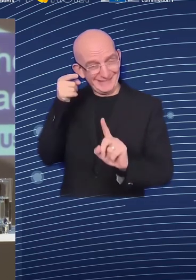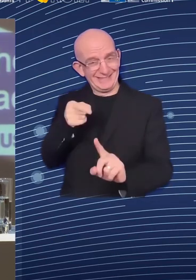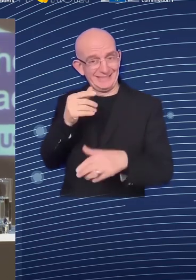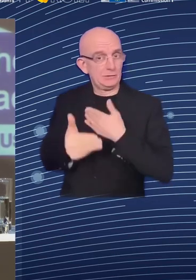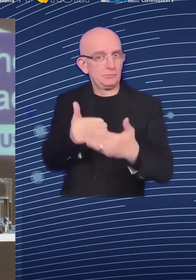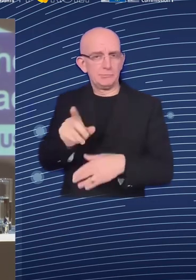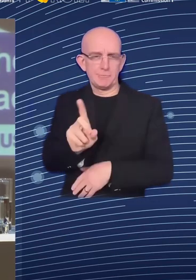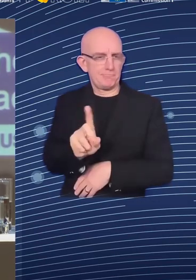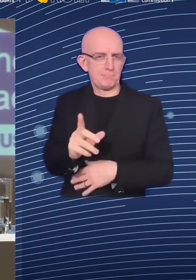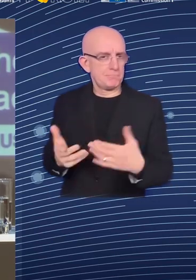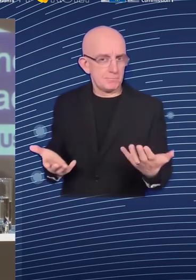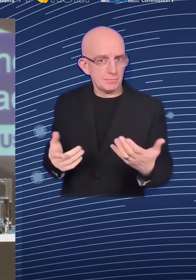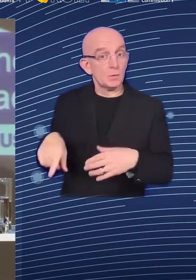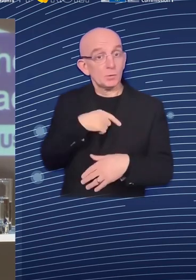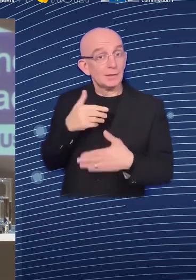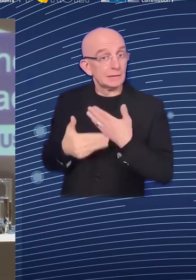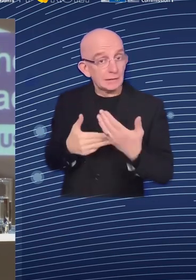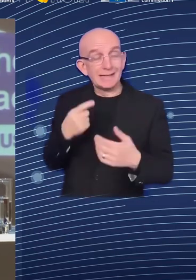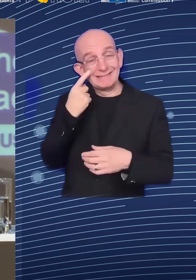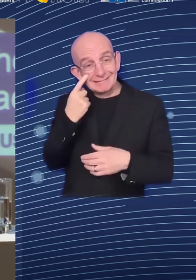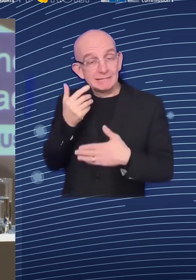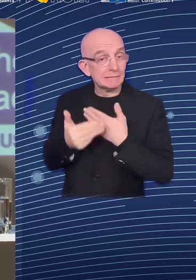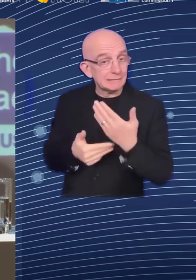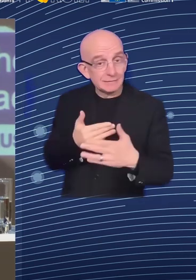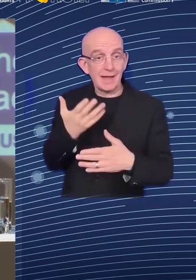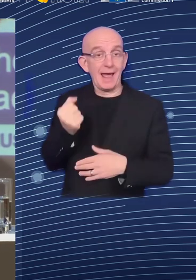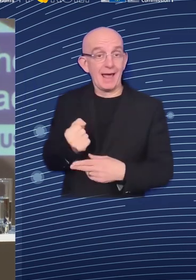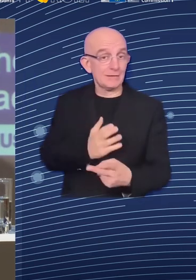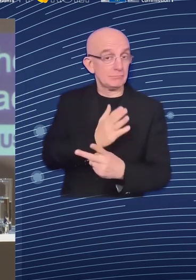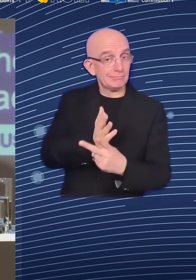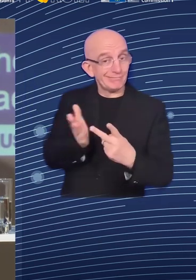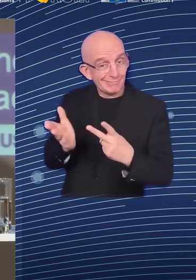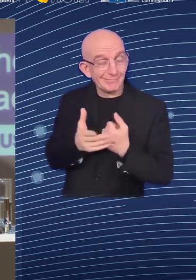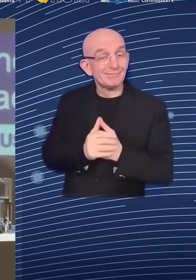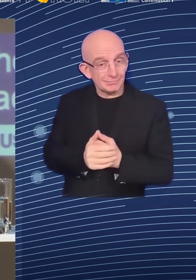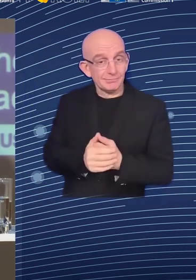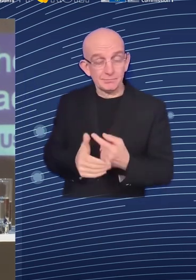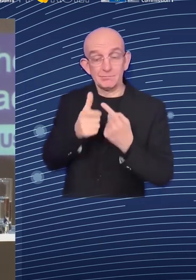we are trying two ways, it's complementary. The first one is what you say, through the organization